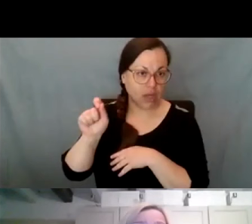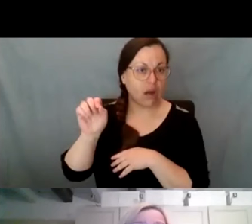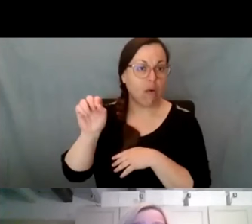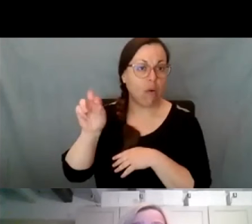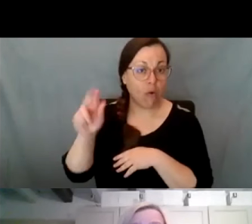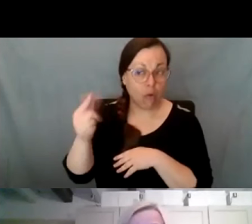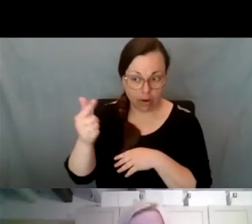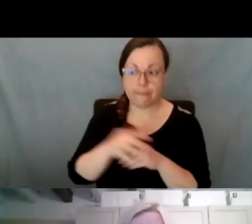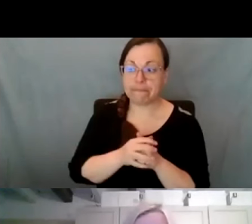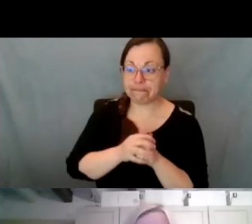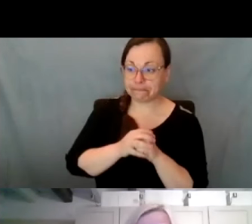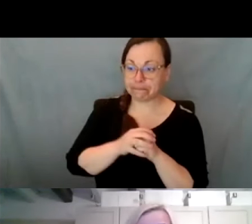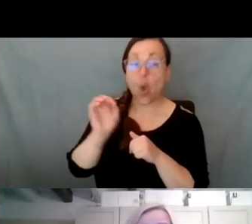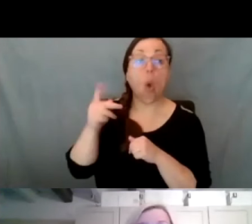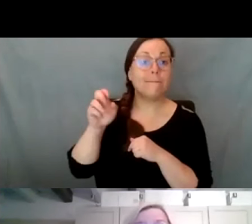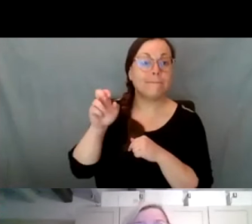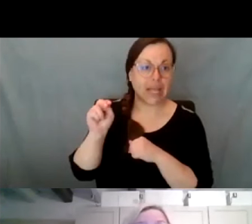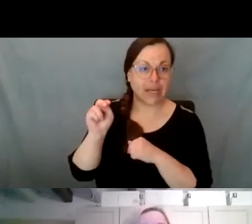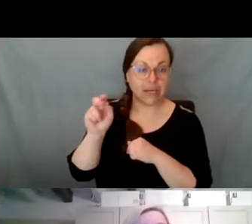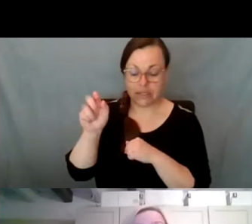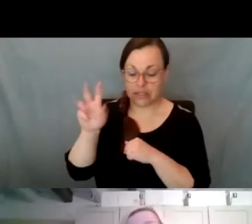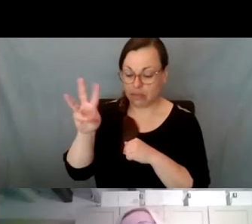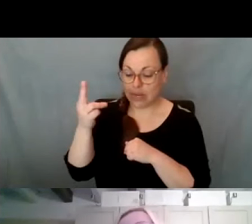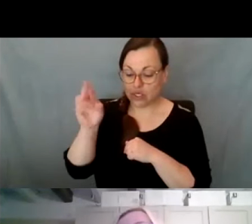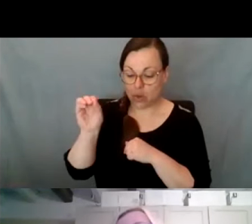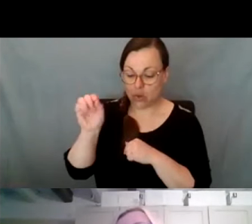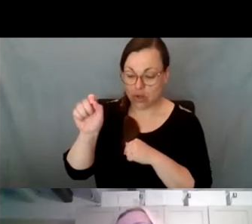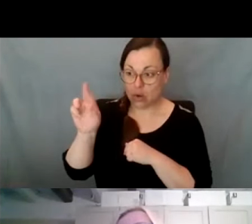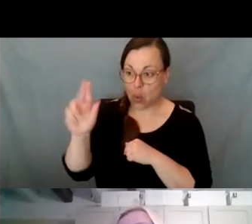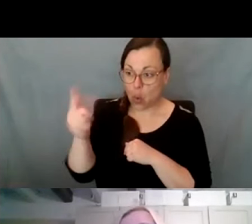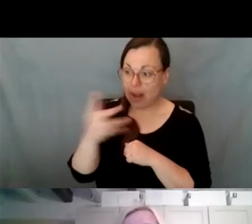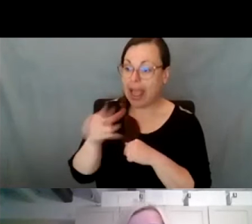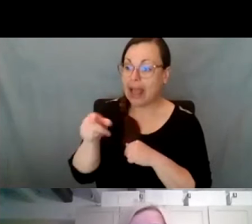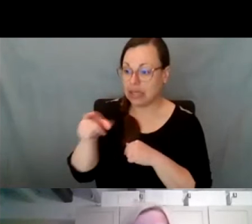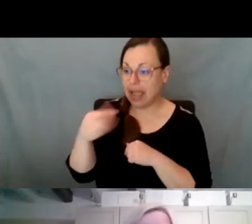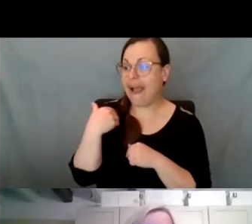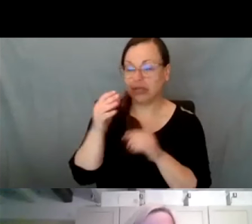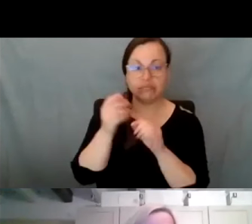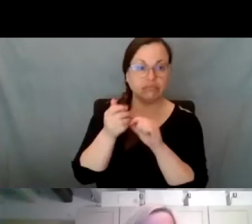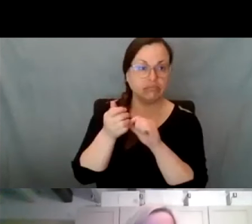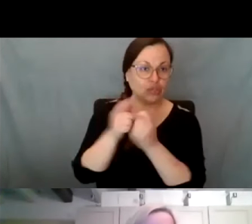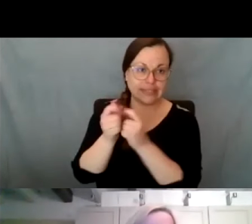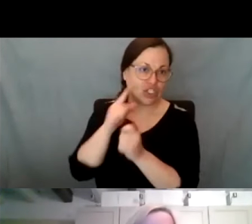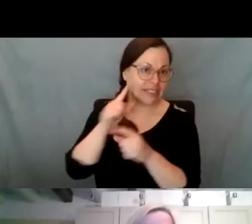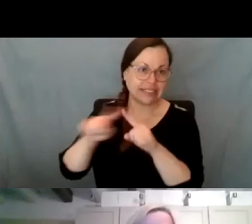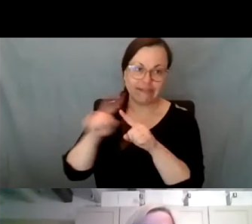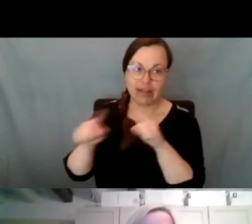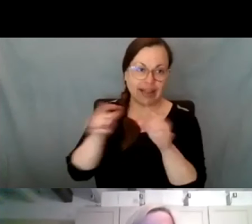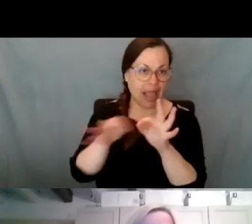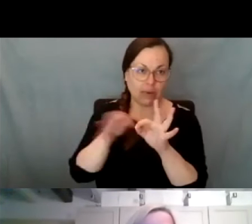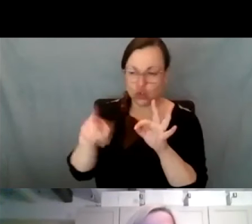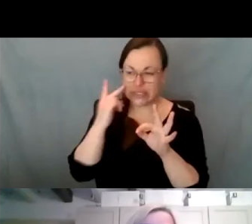openwho.org, and they're translated in all these country languages that you see below. Next slide.